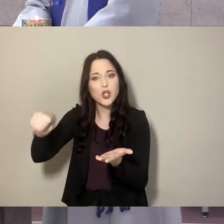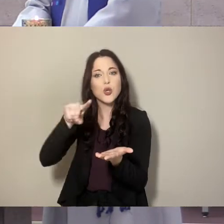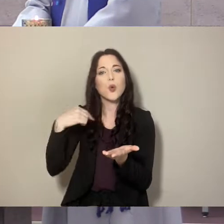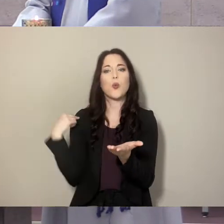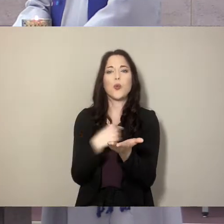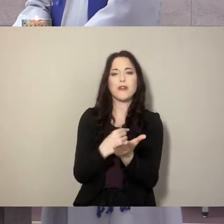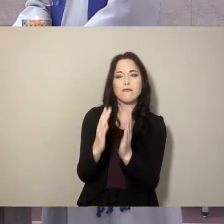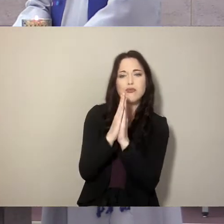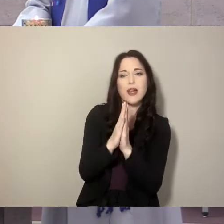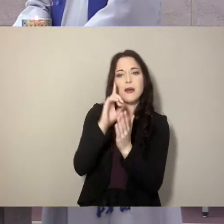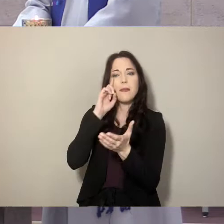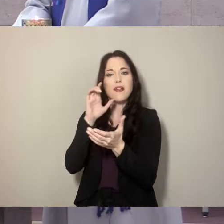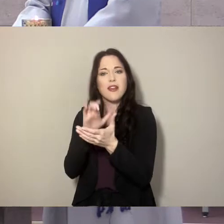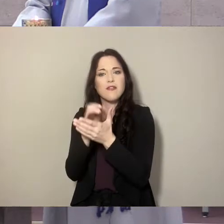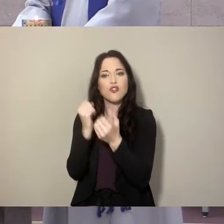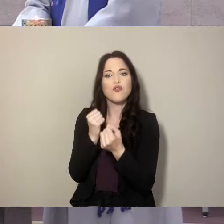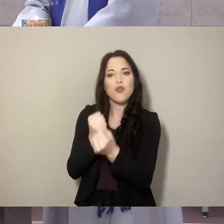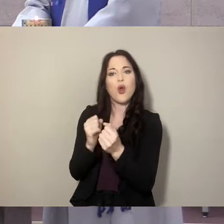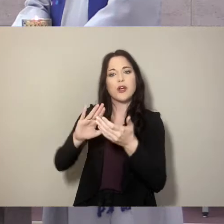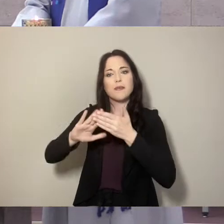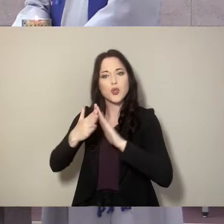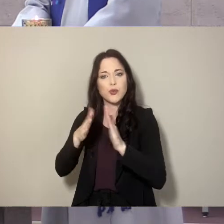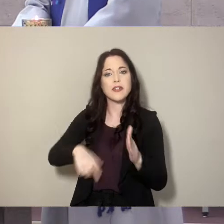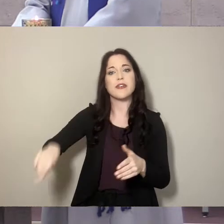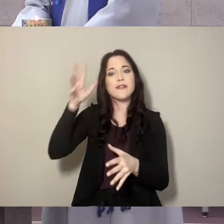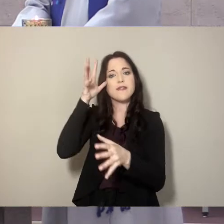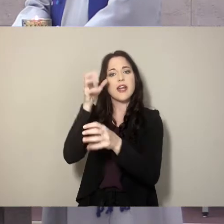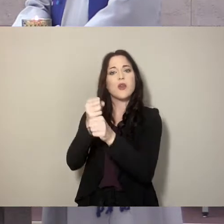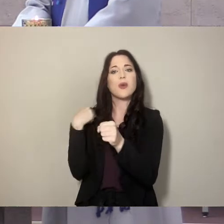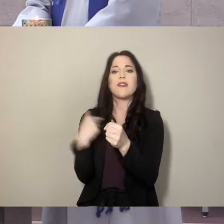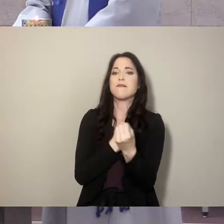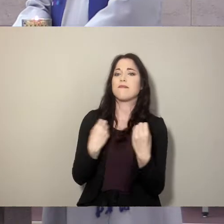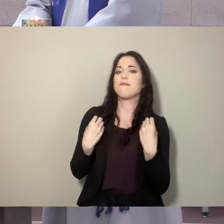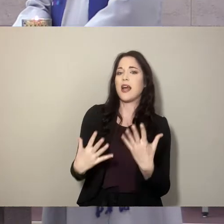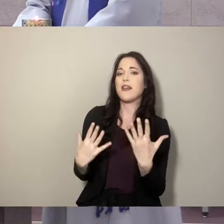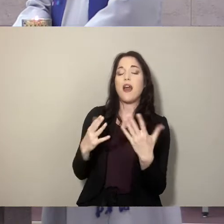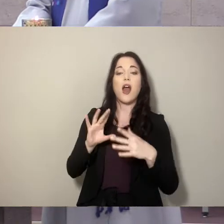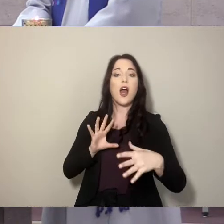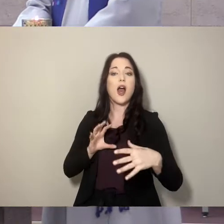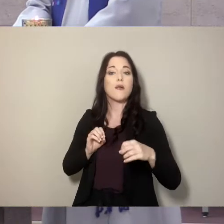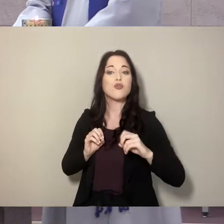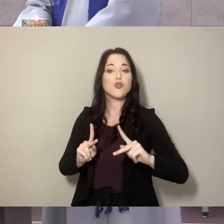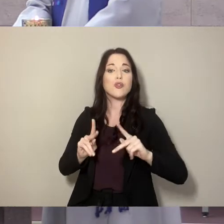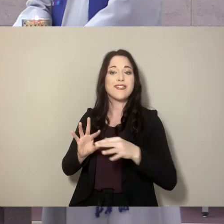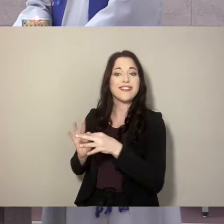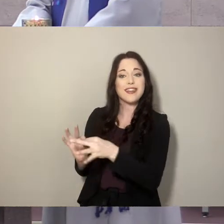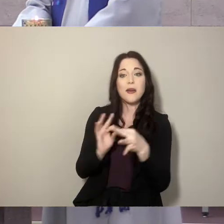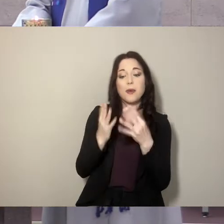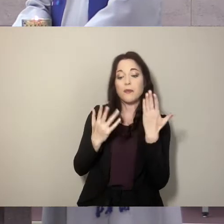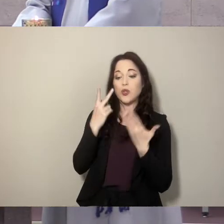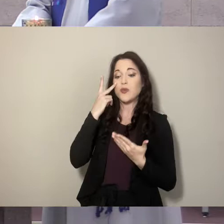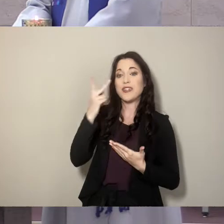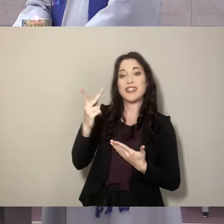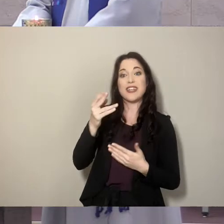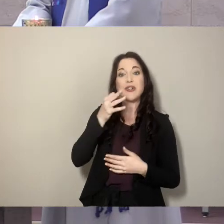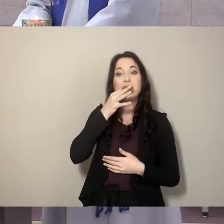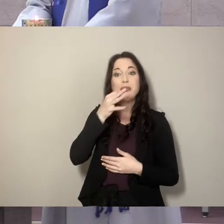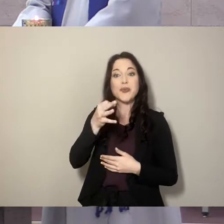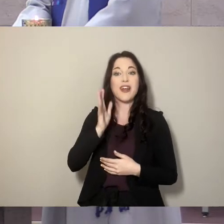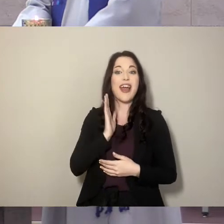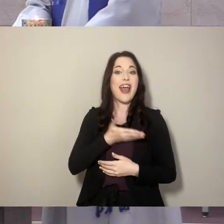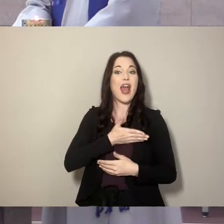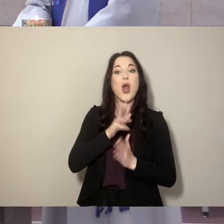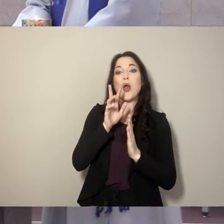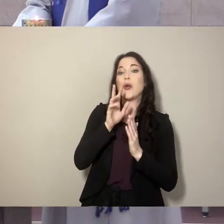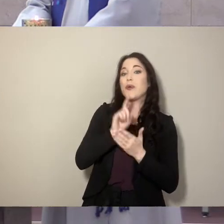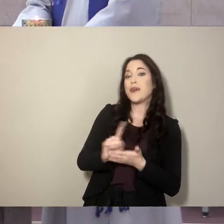and believing community of faith. We have many opportunities to connect. You might have seen on the upcoming weekly video